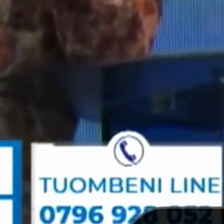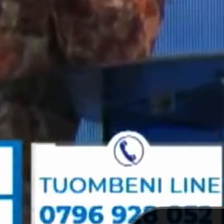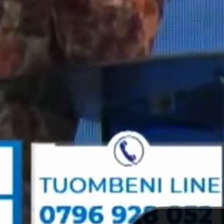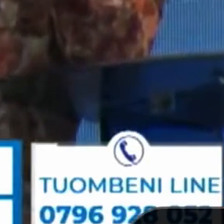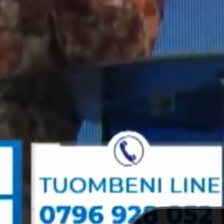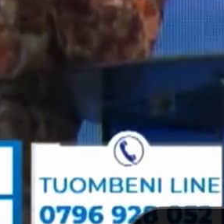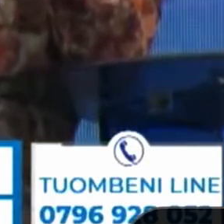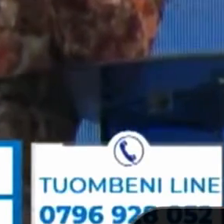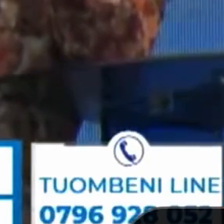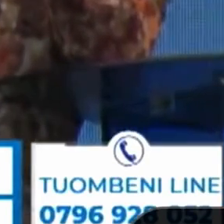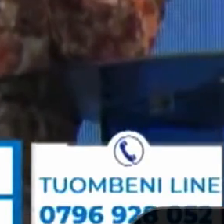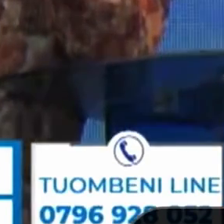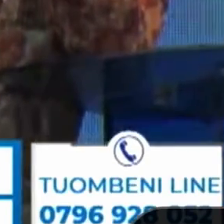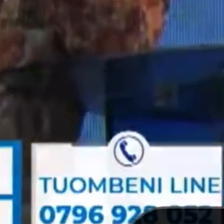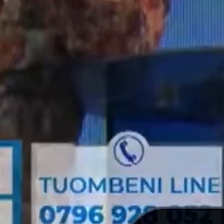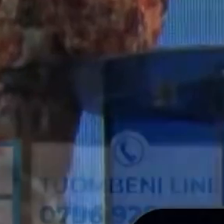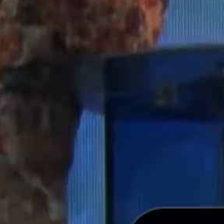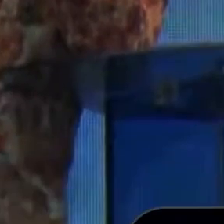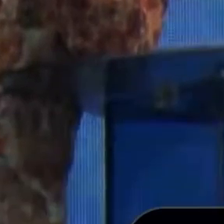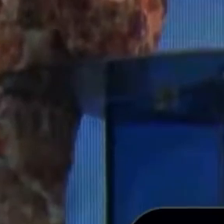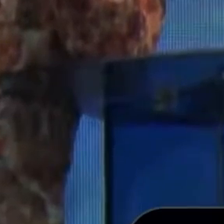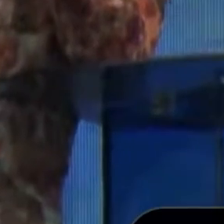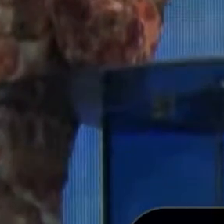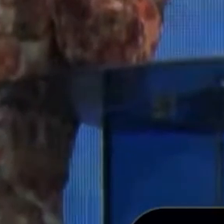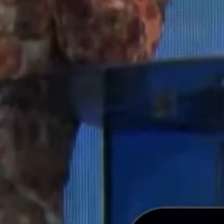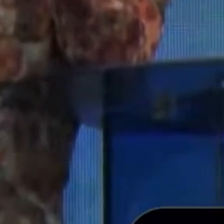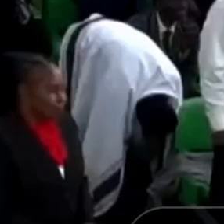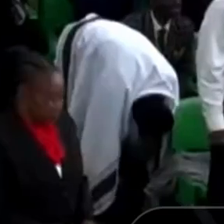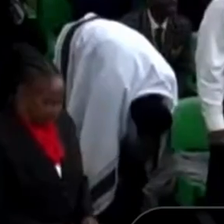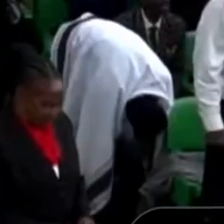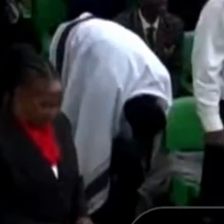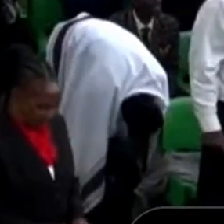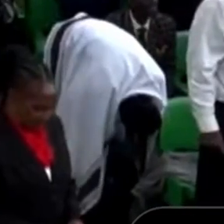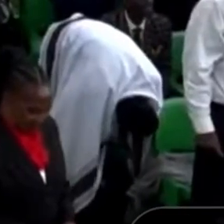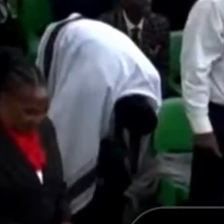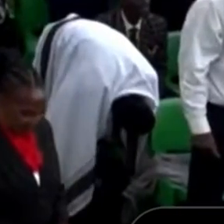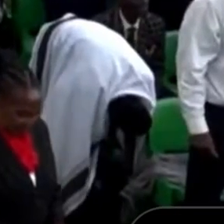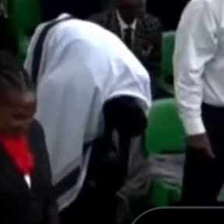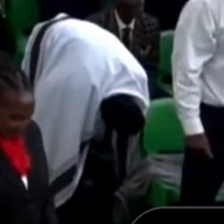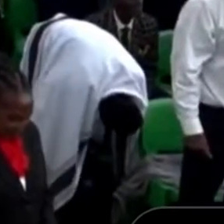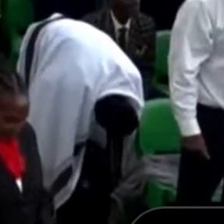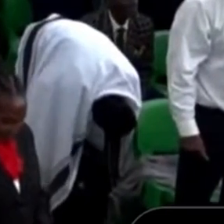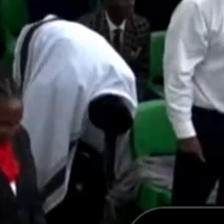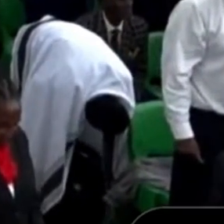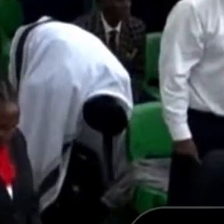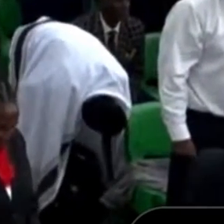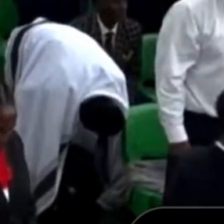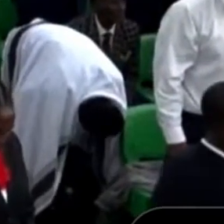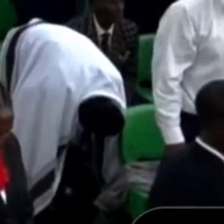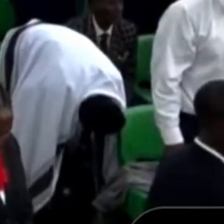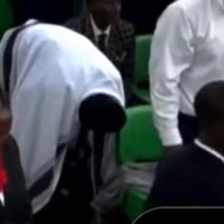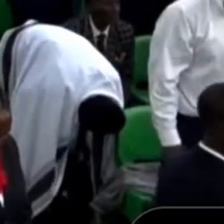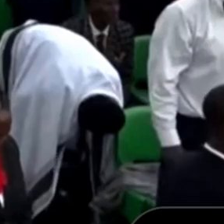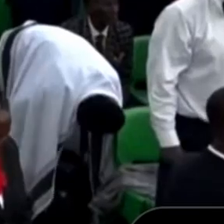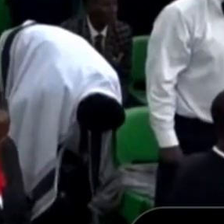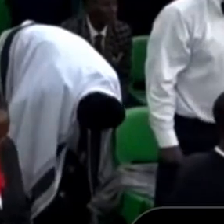boy brought 5 loaves of bread. Na kama alita kijana mikate tano na samaki. And fishes. Na samaki. And God fed over 5,000 people. Na Mungu